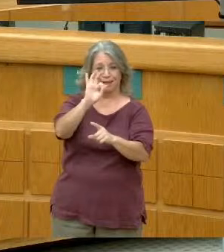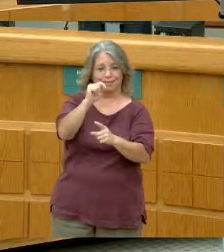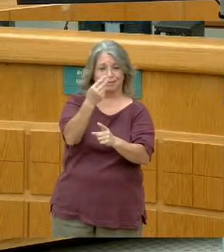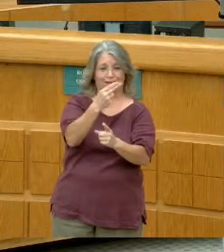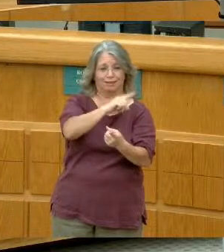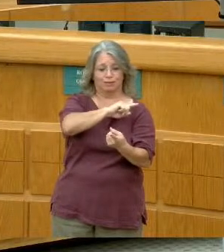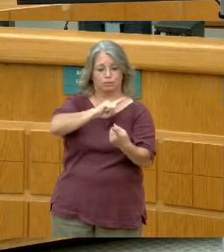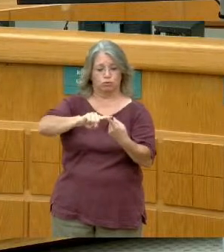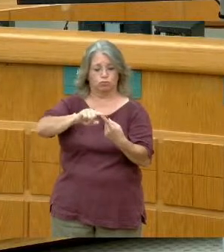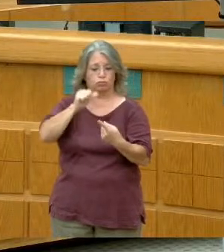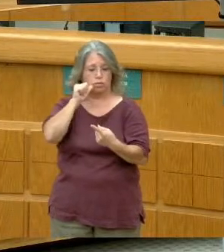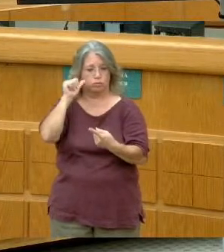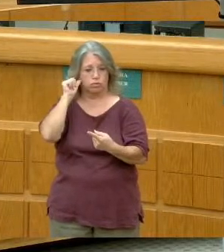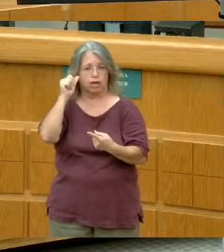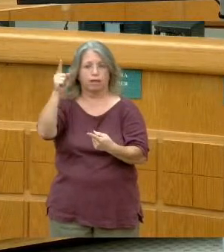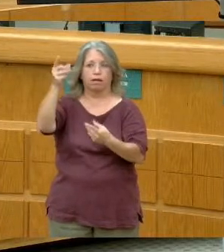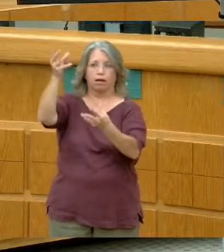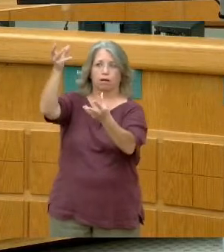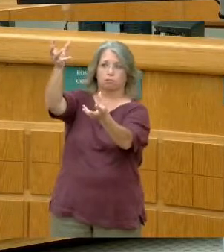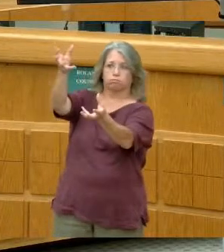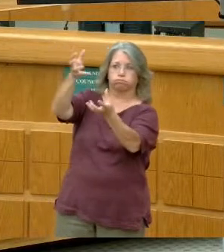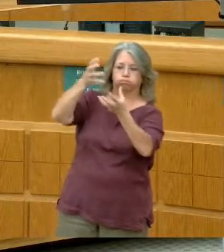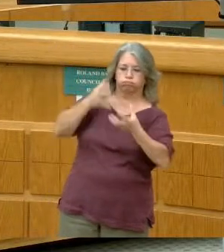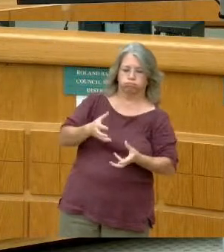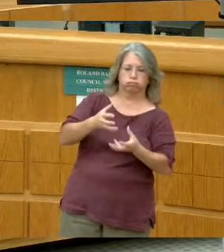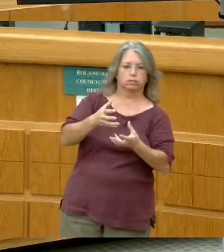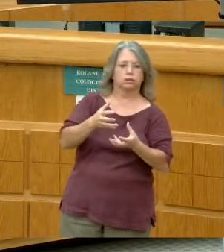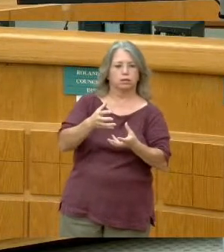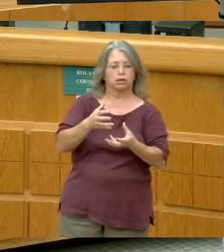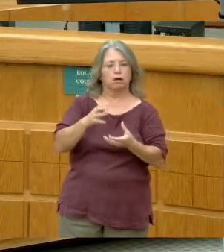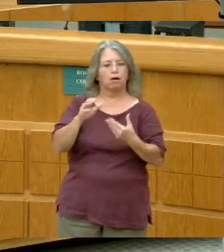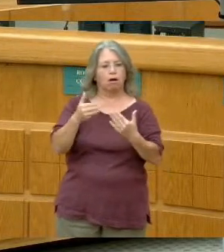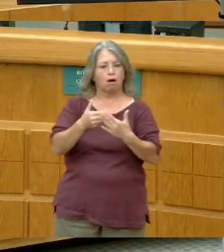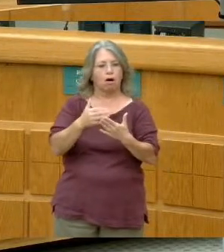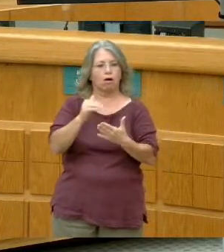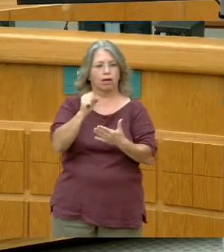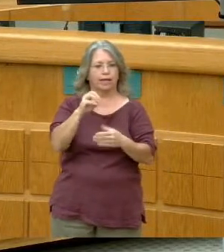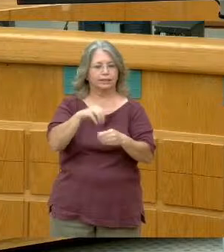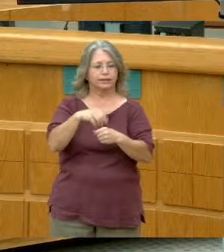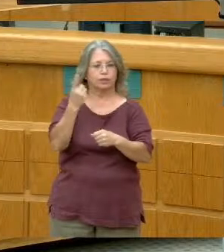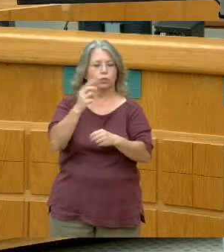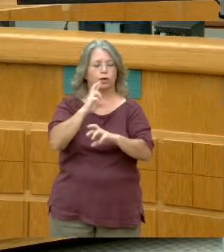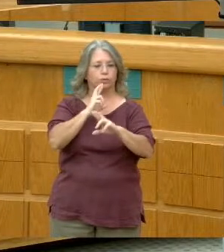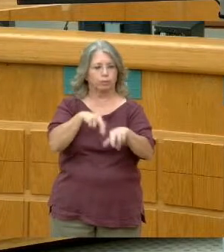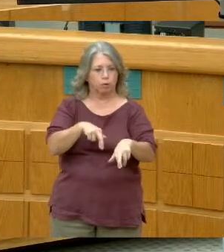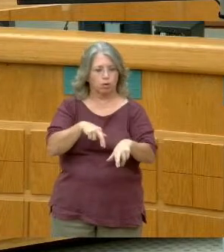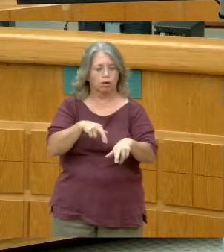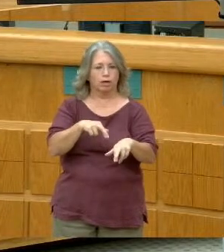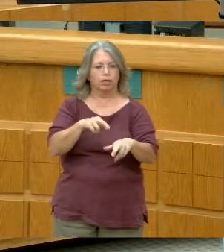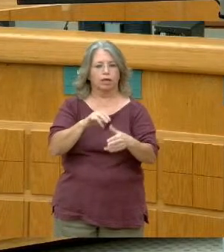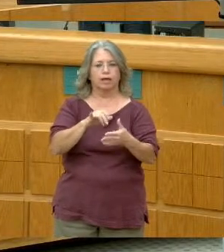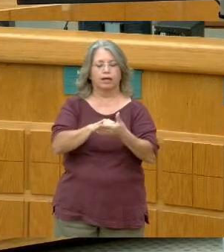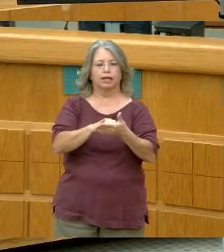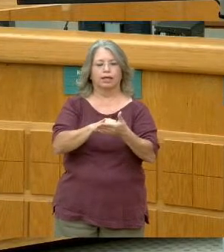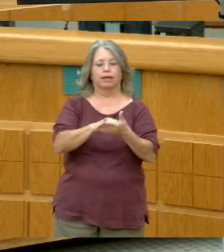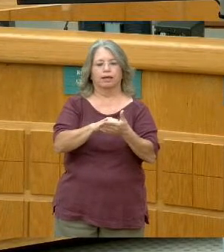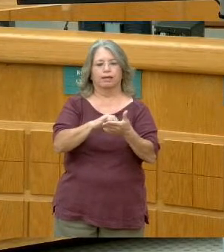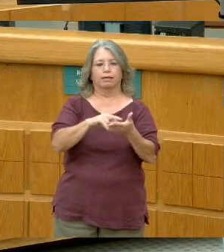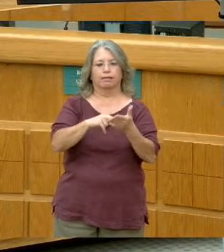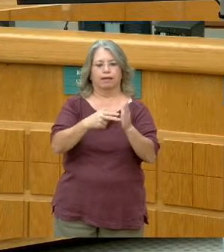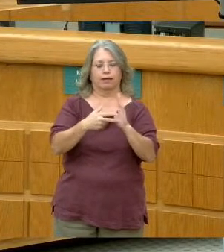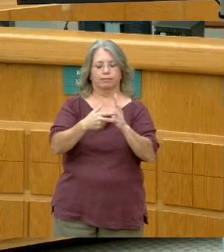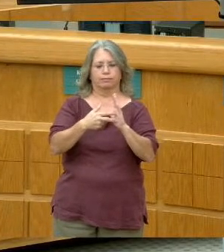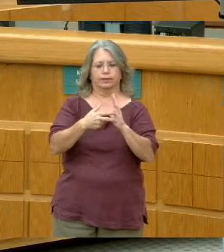all those cases in one report, one data dump, and that constituted 555